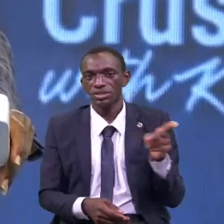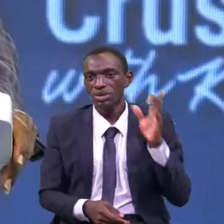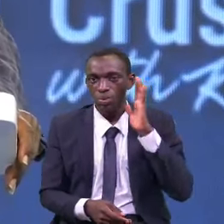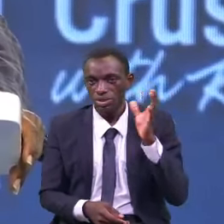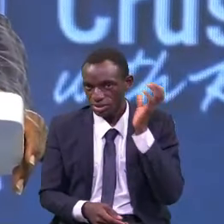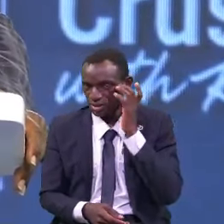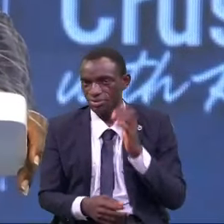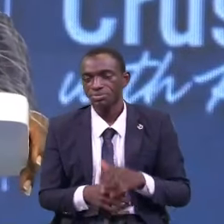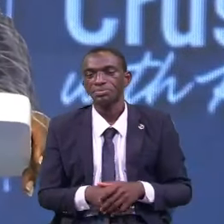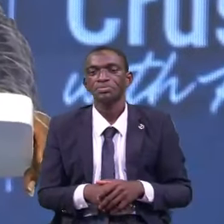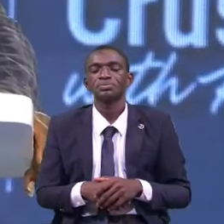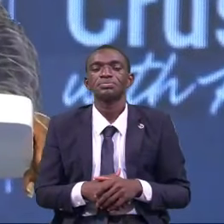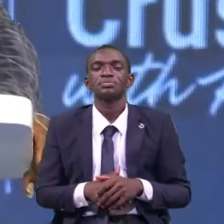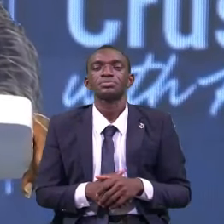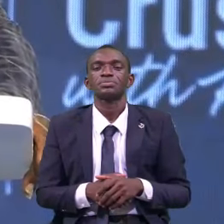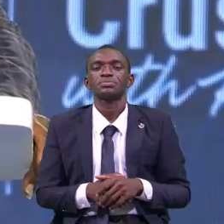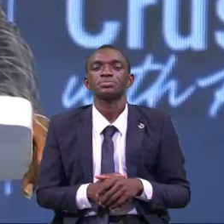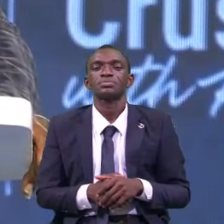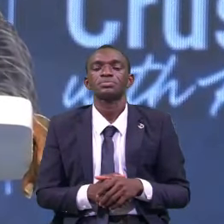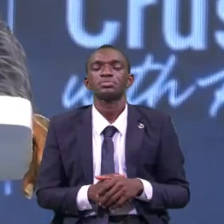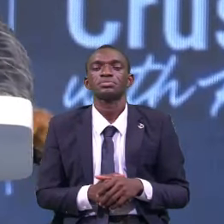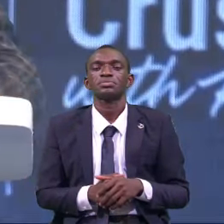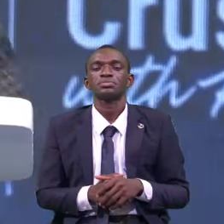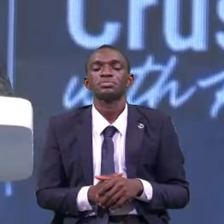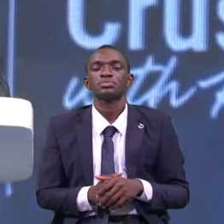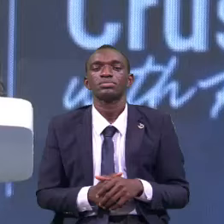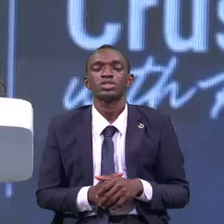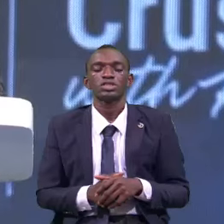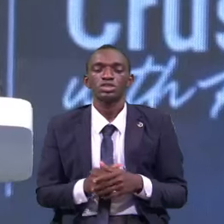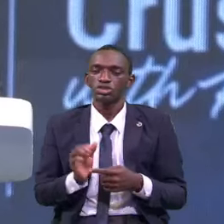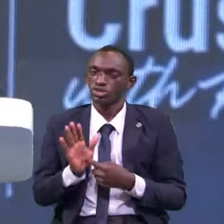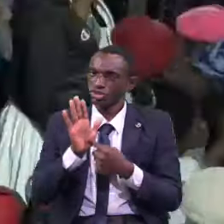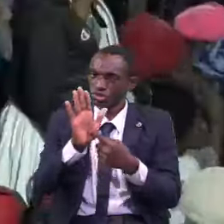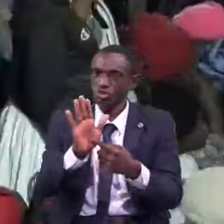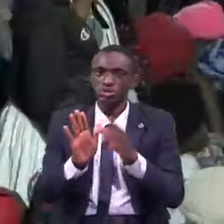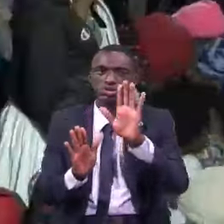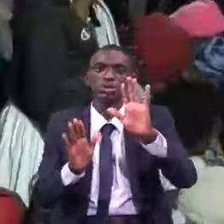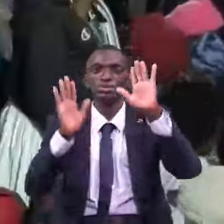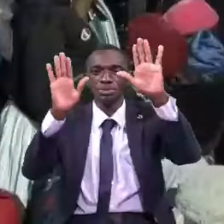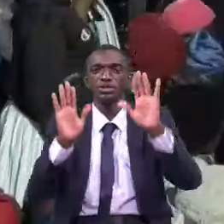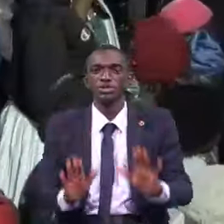Demonstrate your miracle.